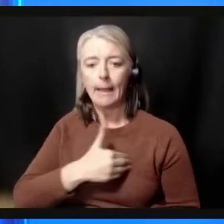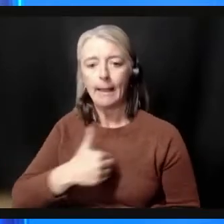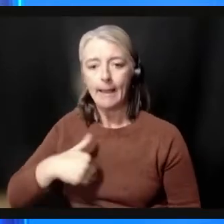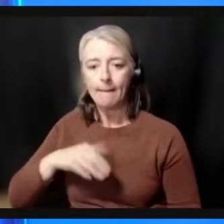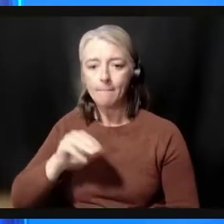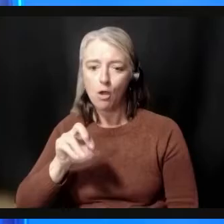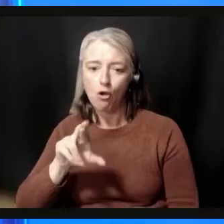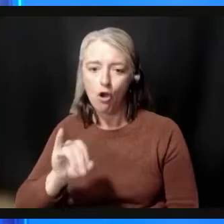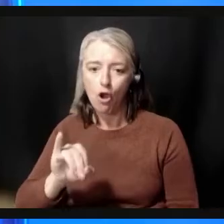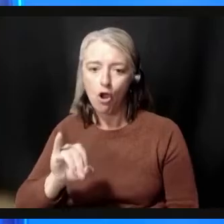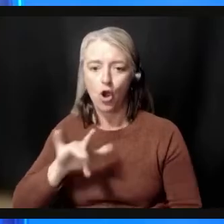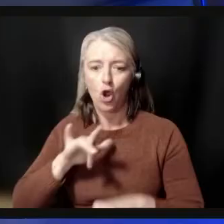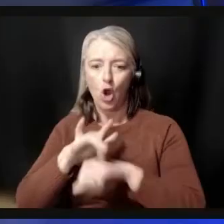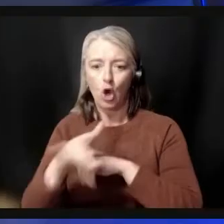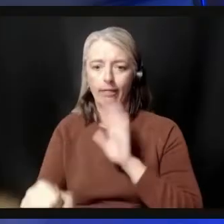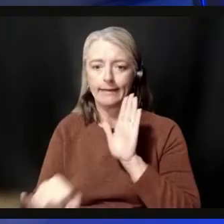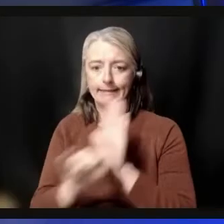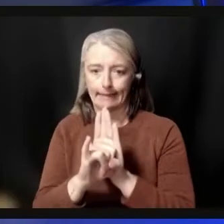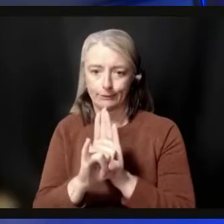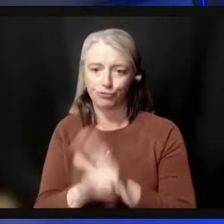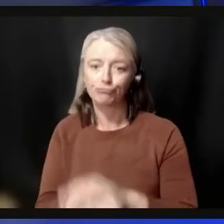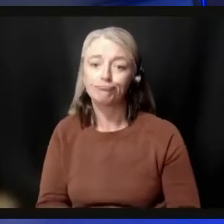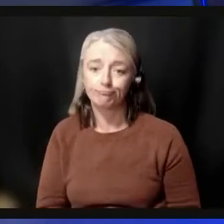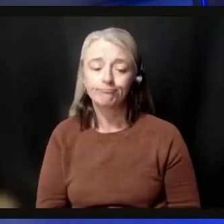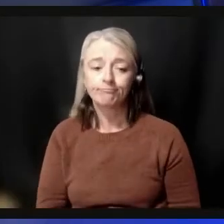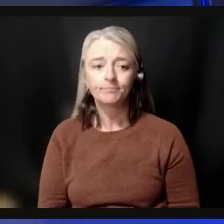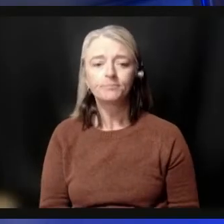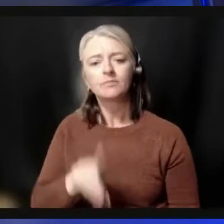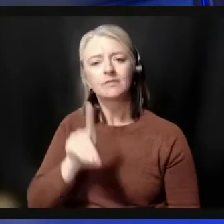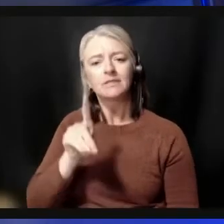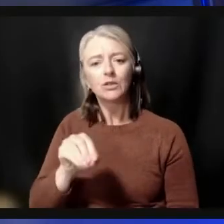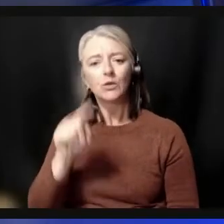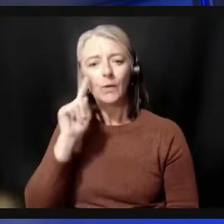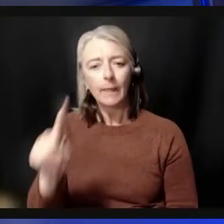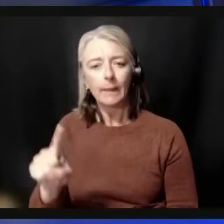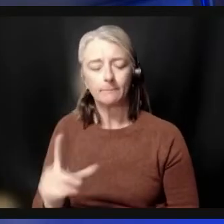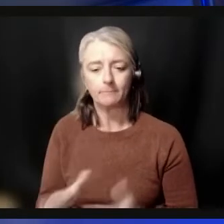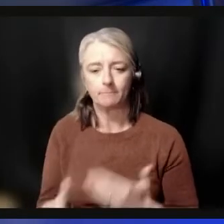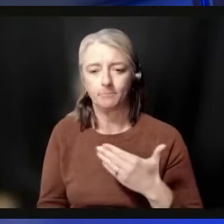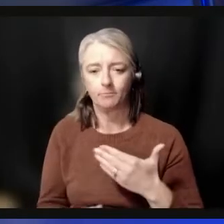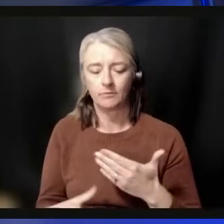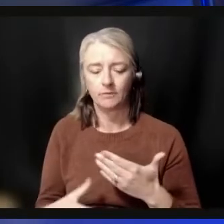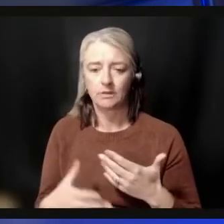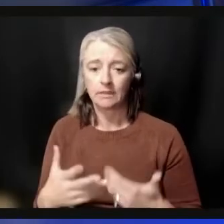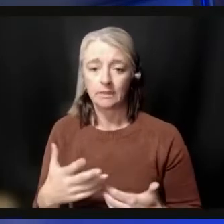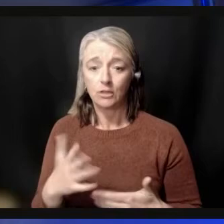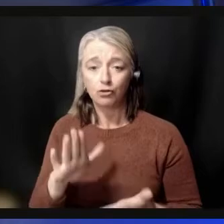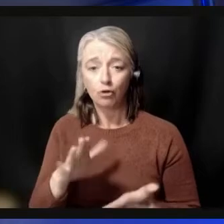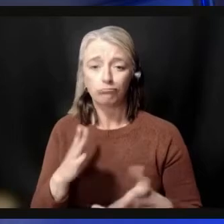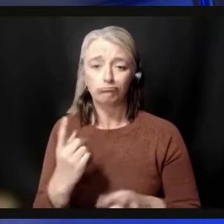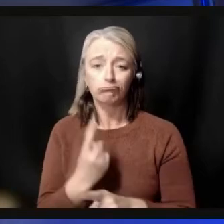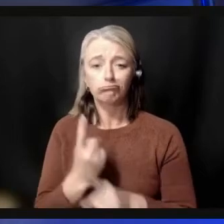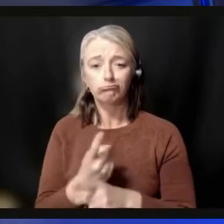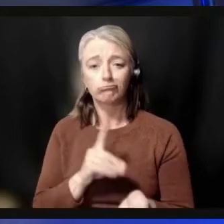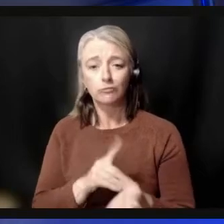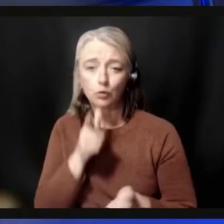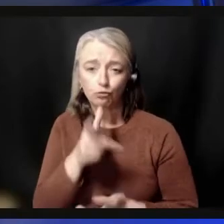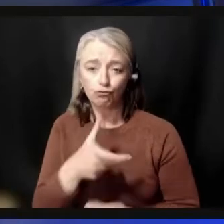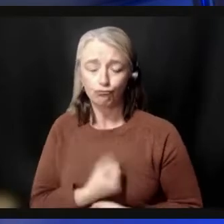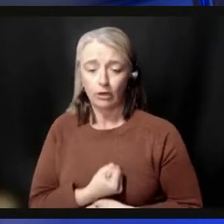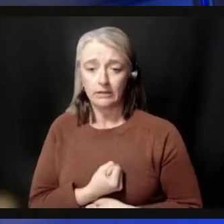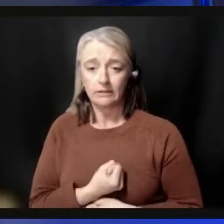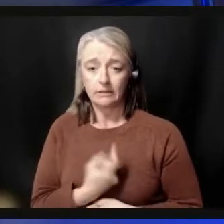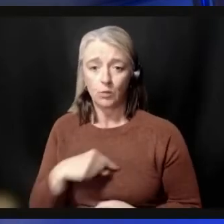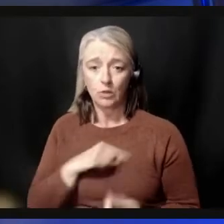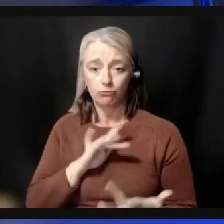to early detection. Mm-hmm. And I do think that building on that trusted provider, one of the things that's really challenging when you do outreach is